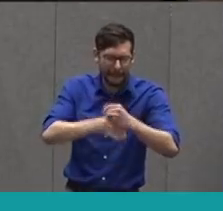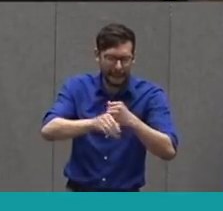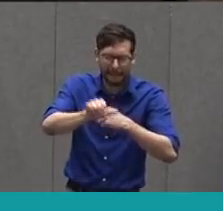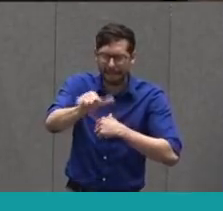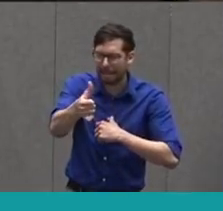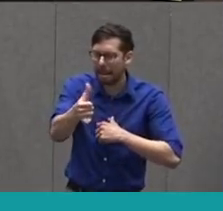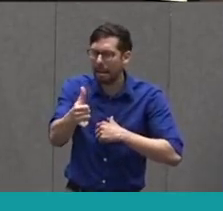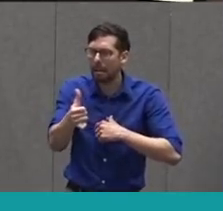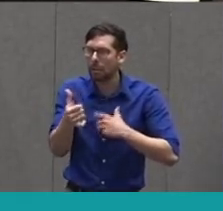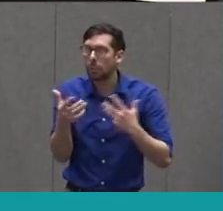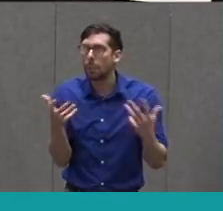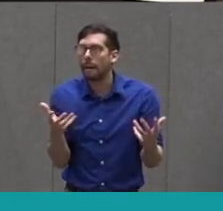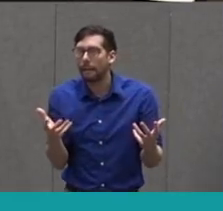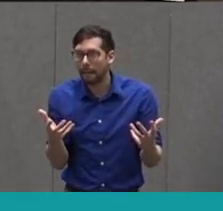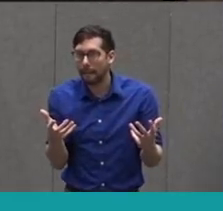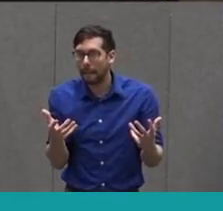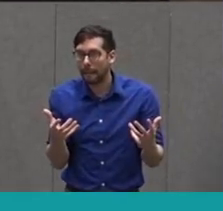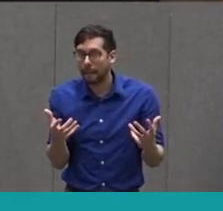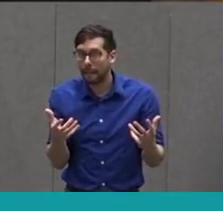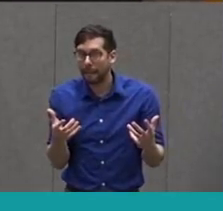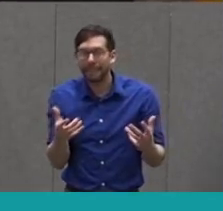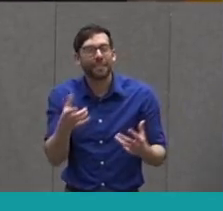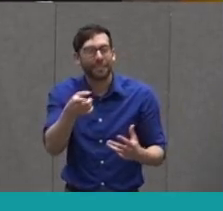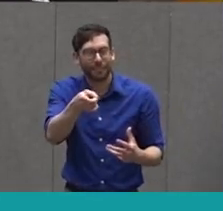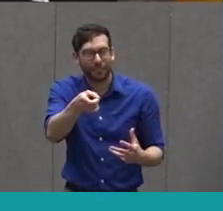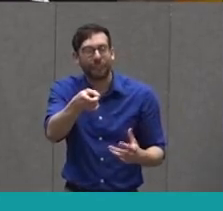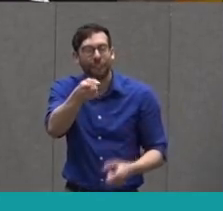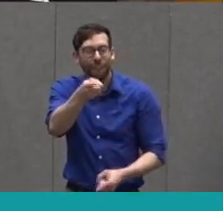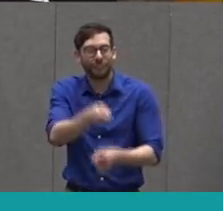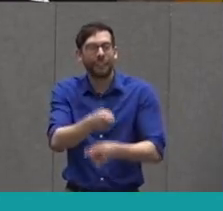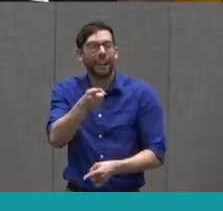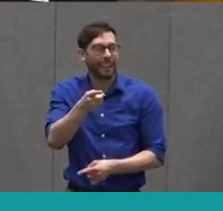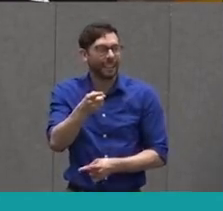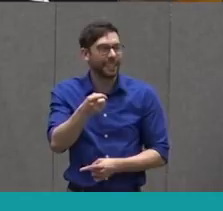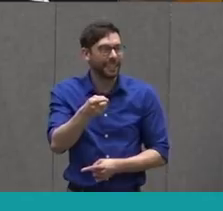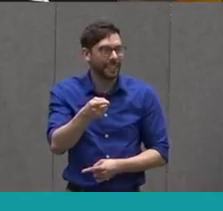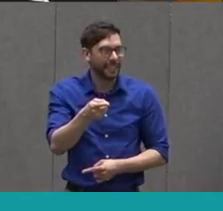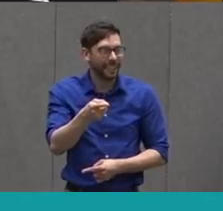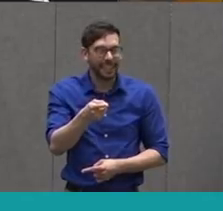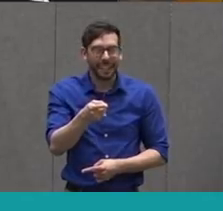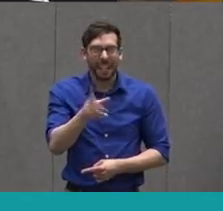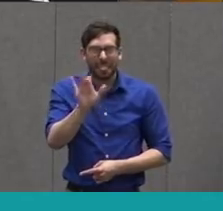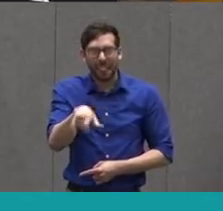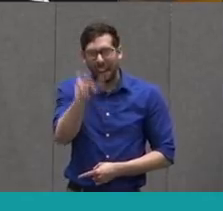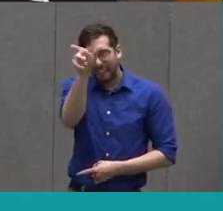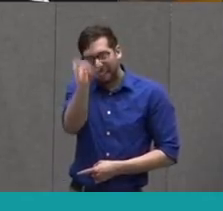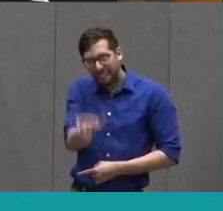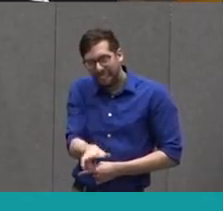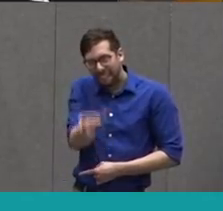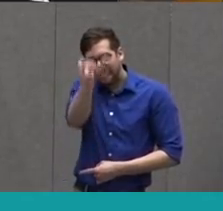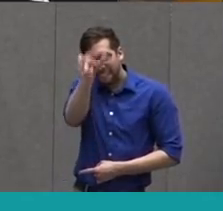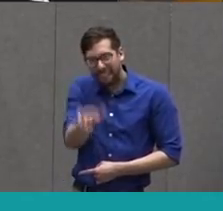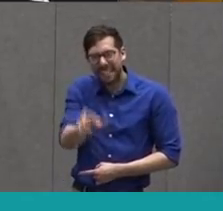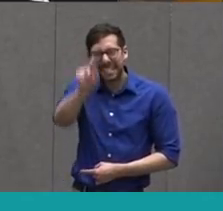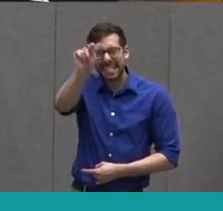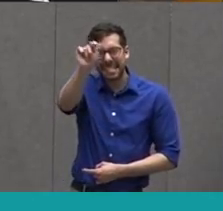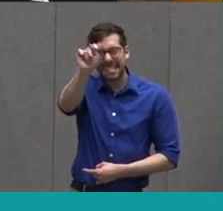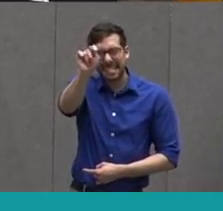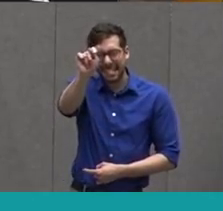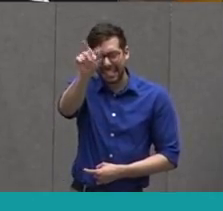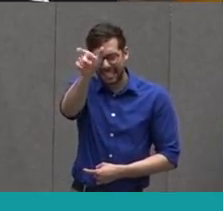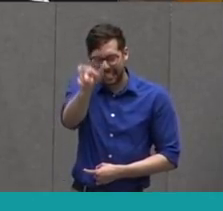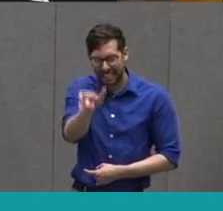Well, you guys were thinking correct. We probably are going to have to do something to this tens column. Since we said there